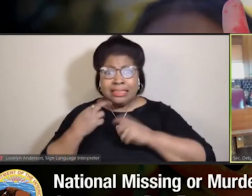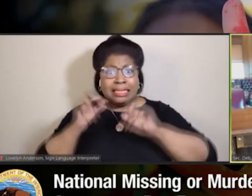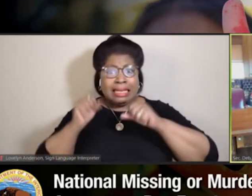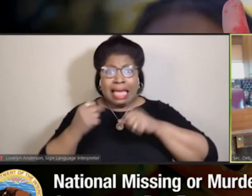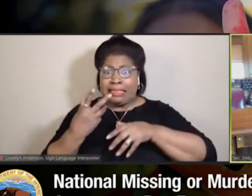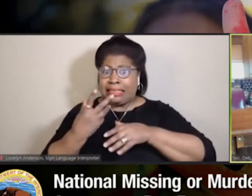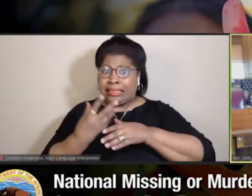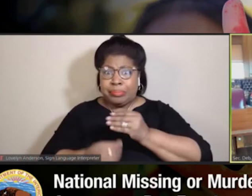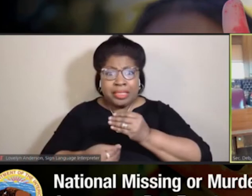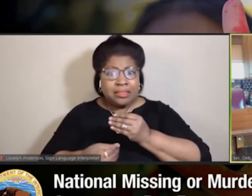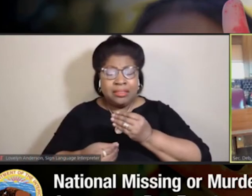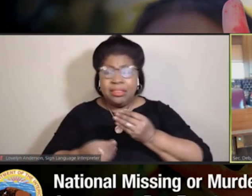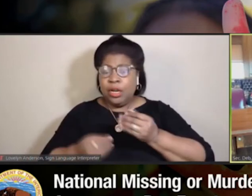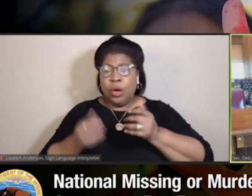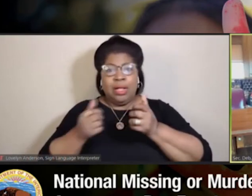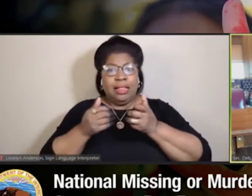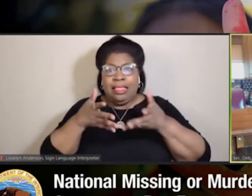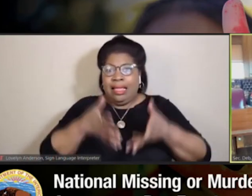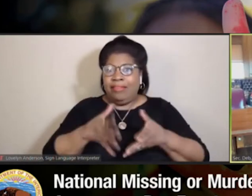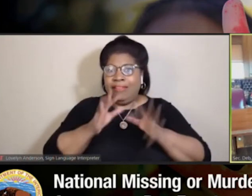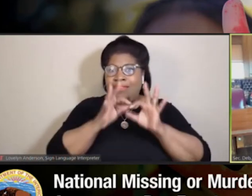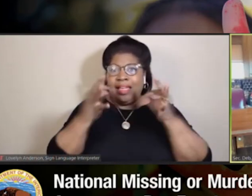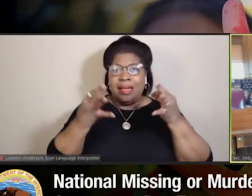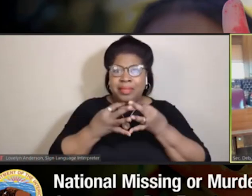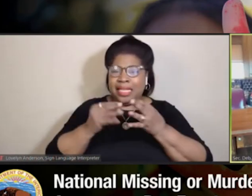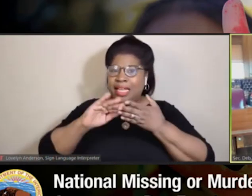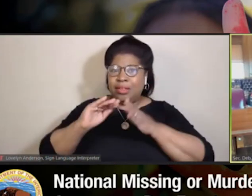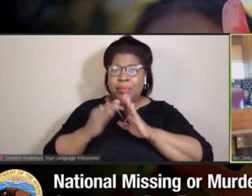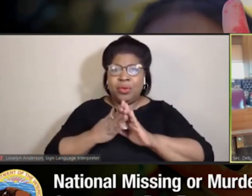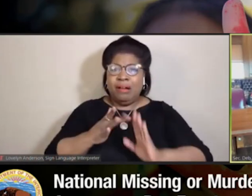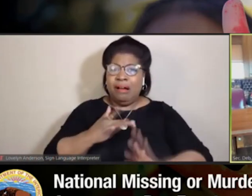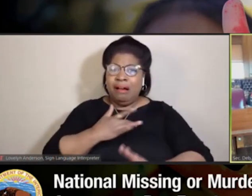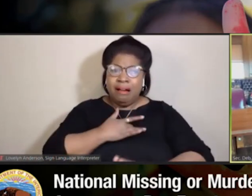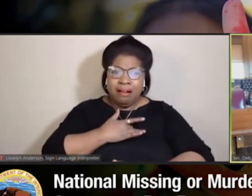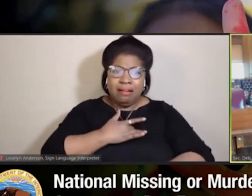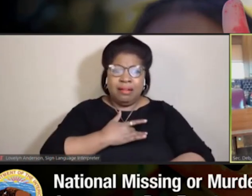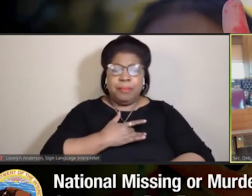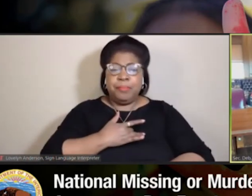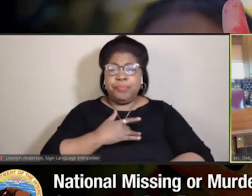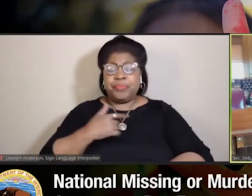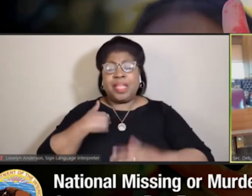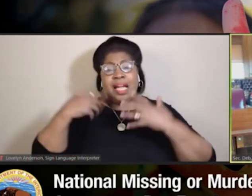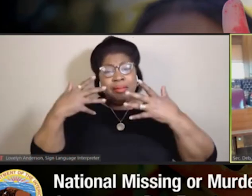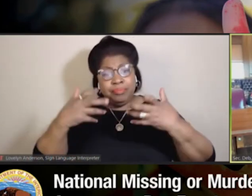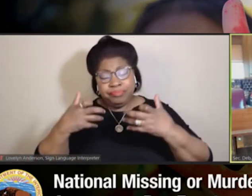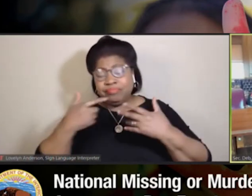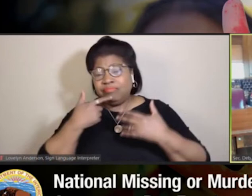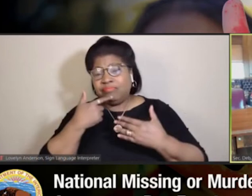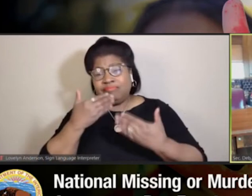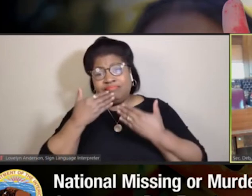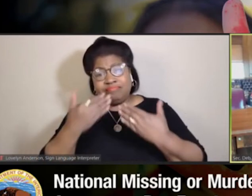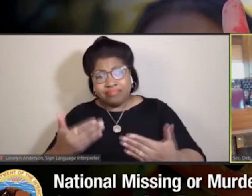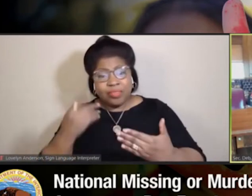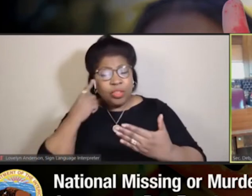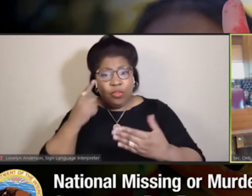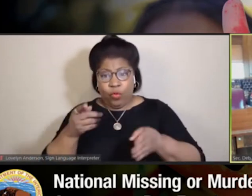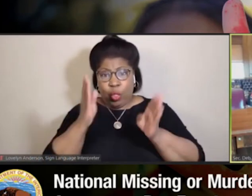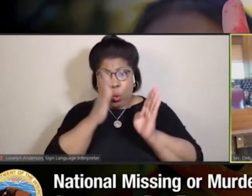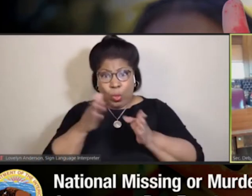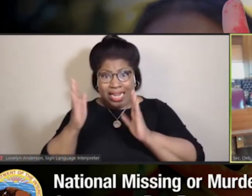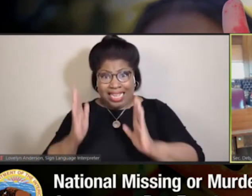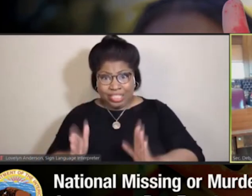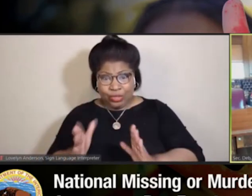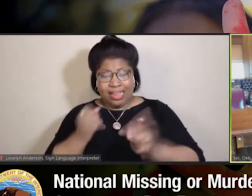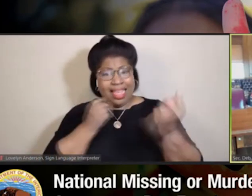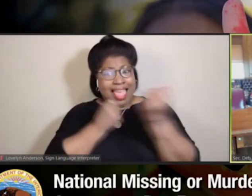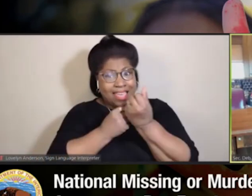leaving families and communities devastated. I want to extend my gratitude to the organizers, advocates,